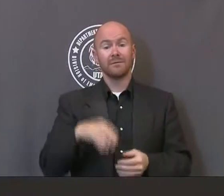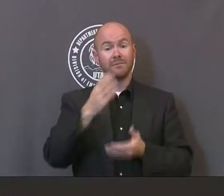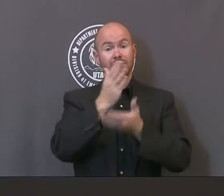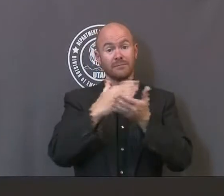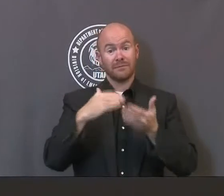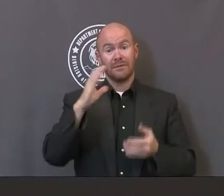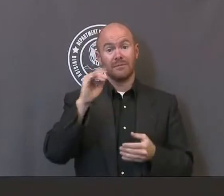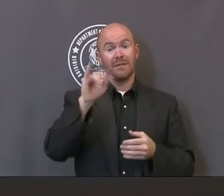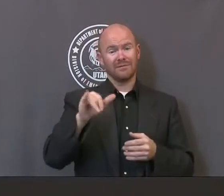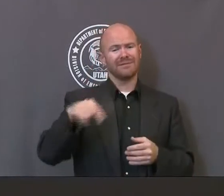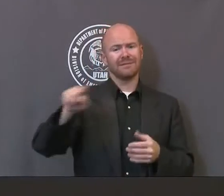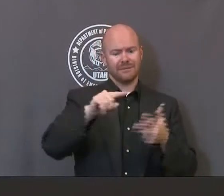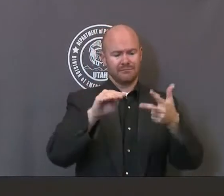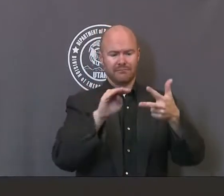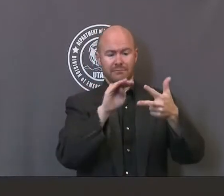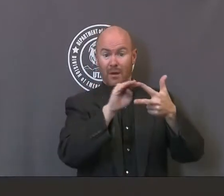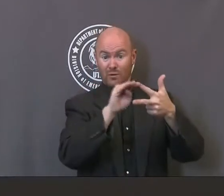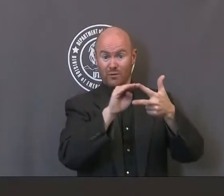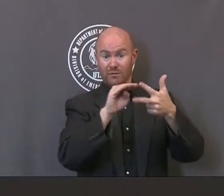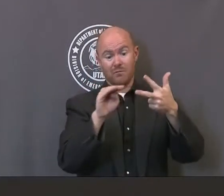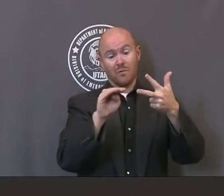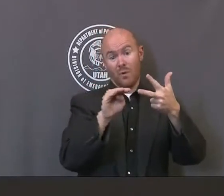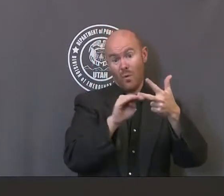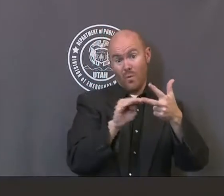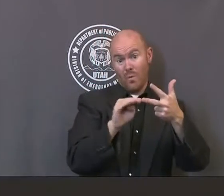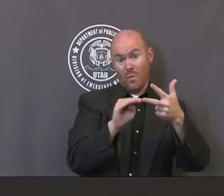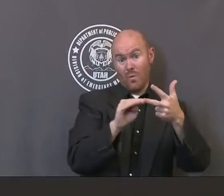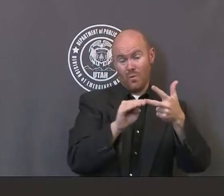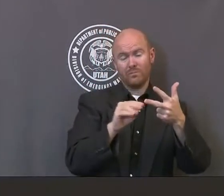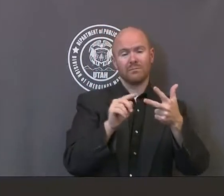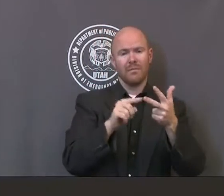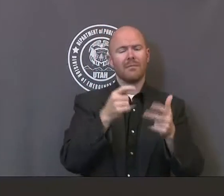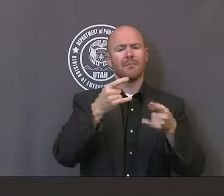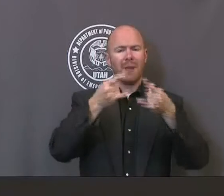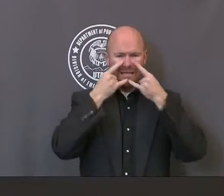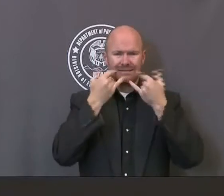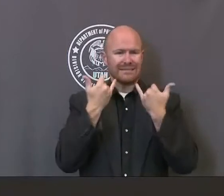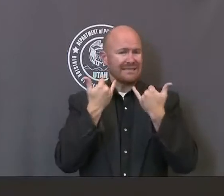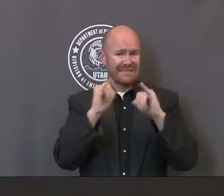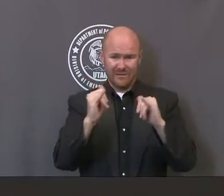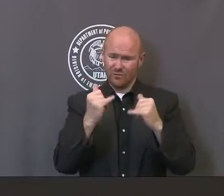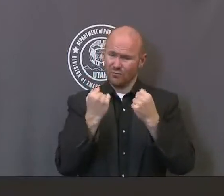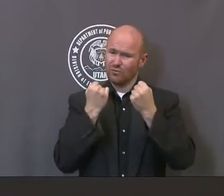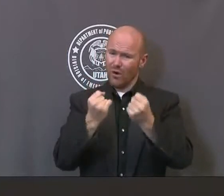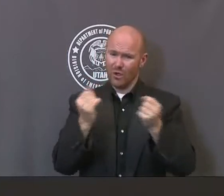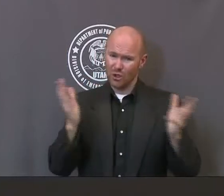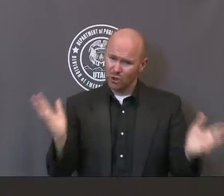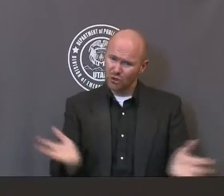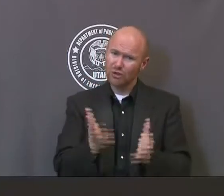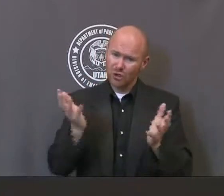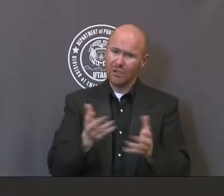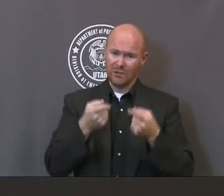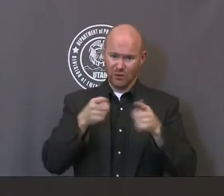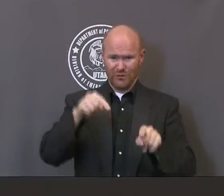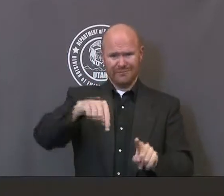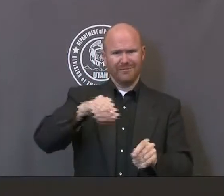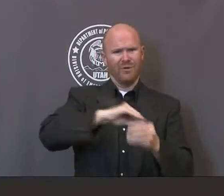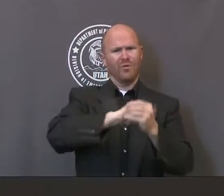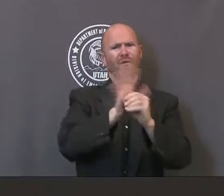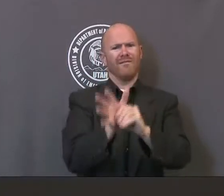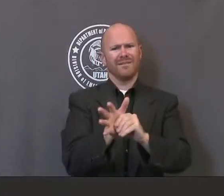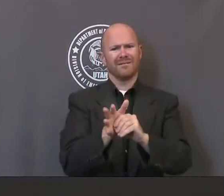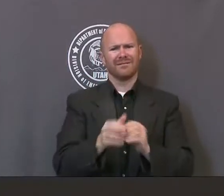low areas, transmission areas, masks are still strongly encouraged at this point in the pandemic. And